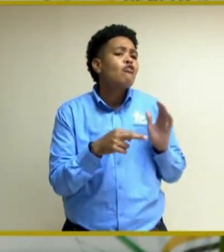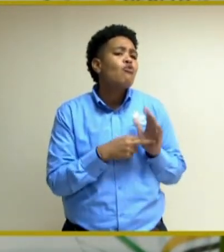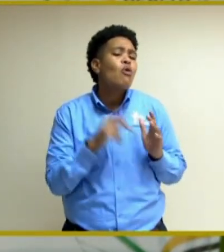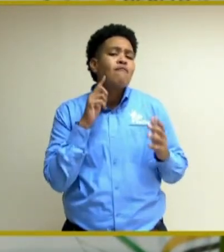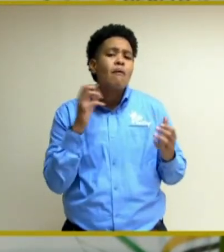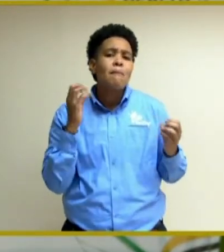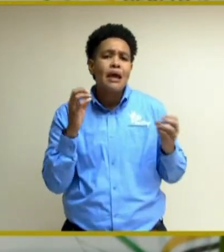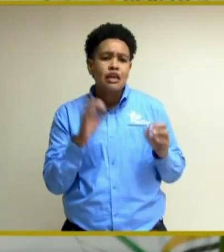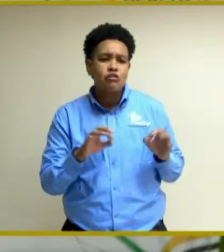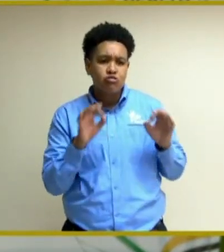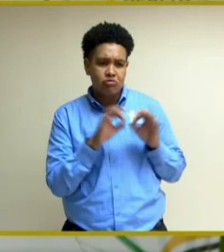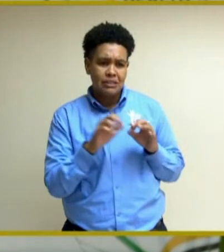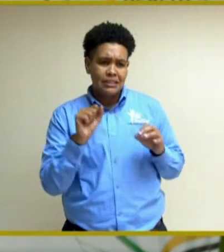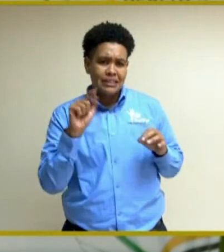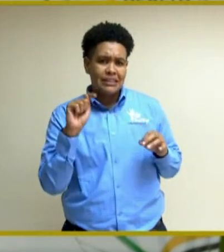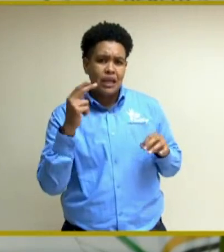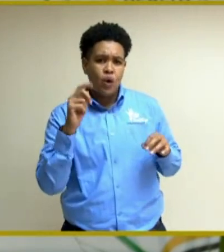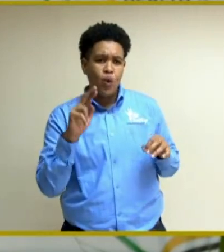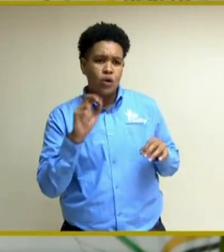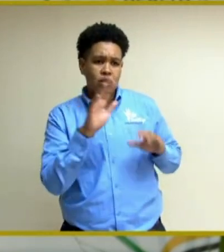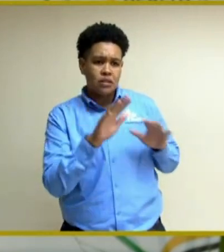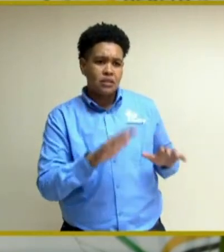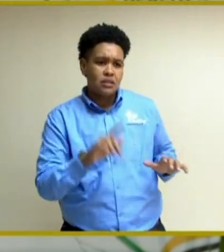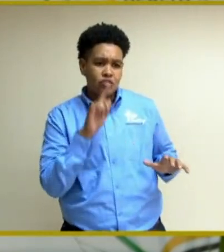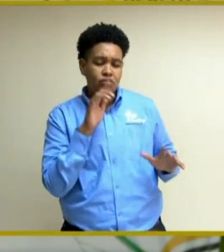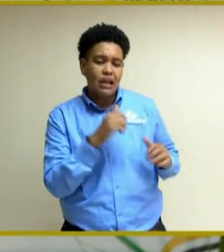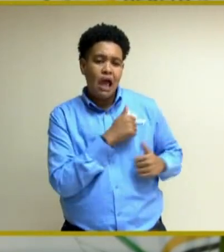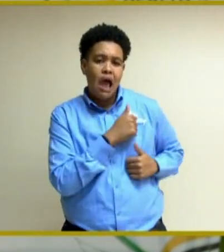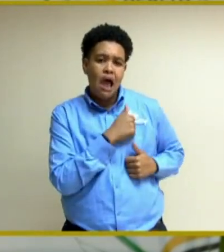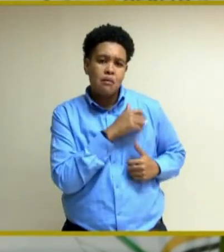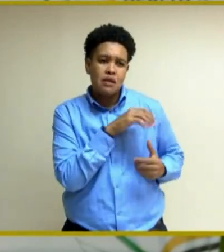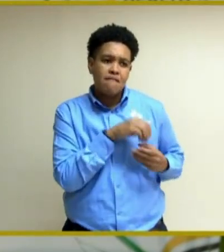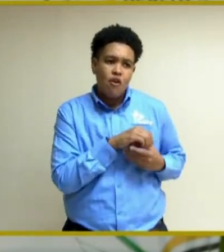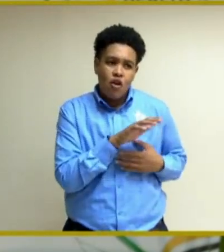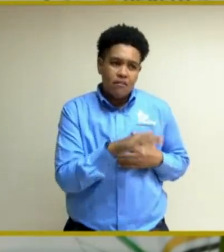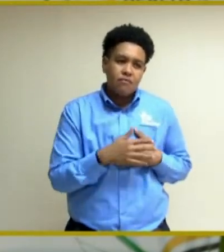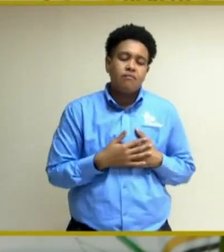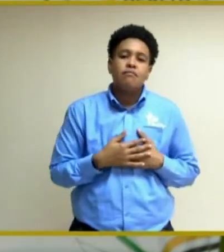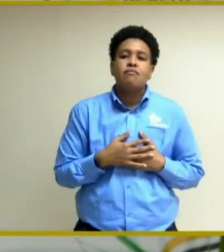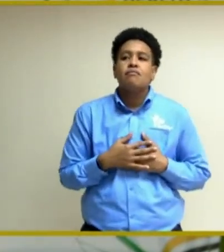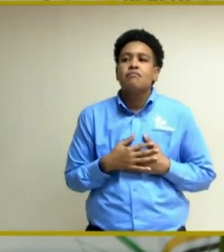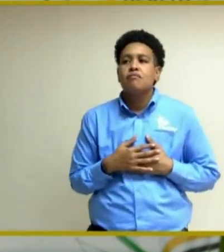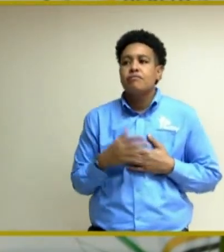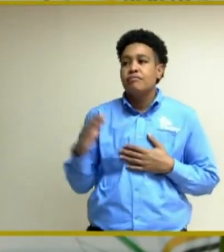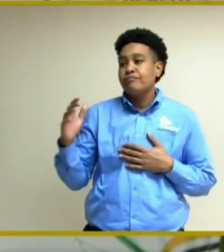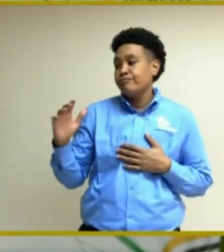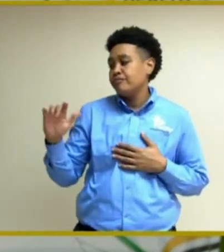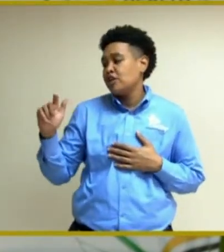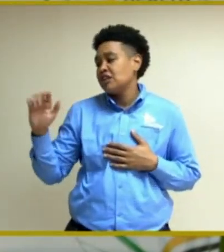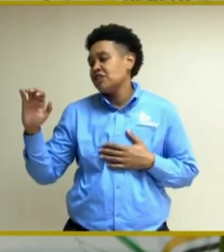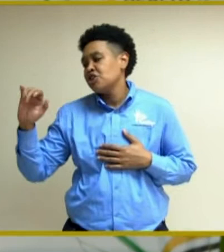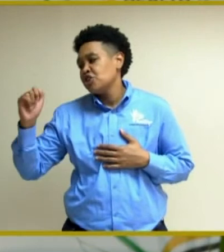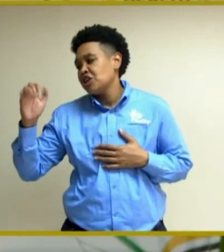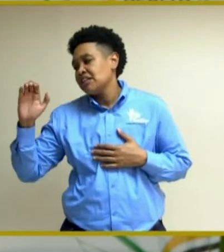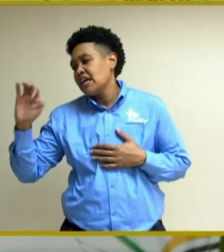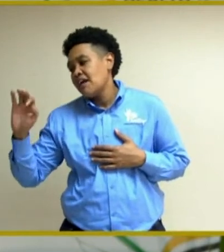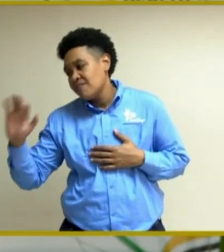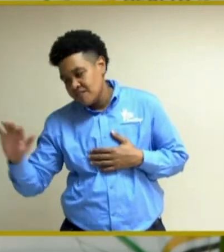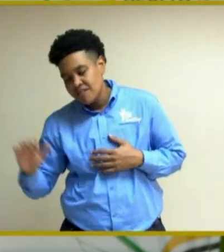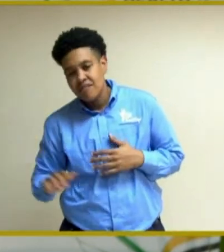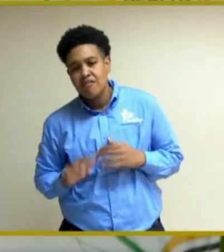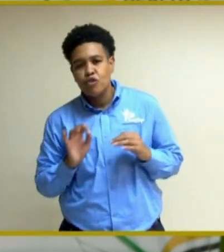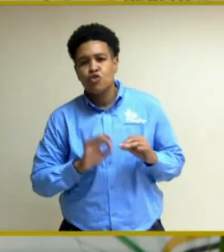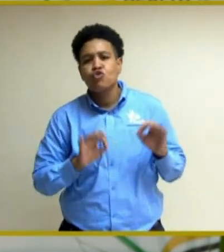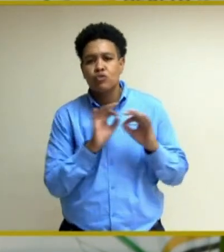many critical stakeholders as possible. So the Army is involved, the constabulary, the